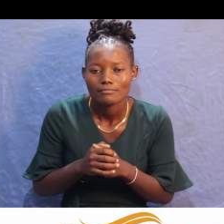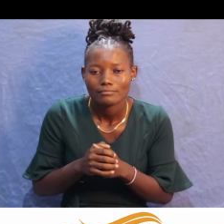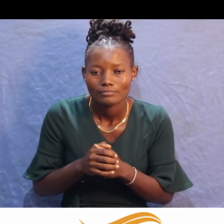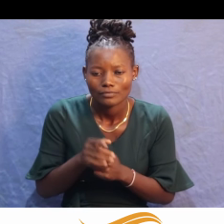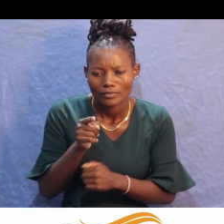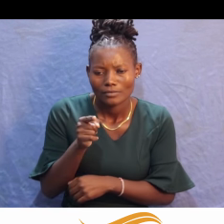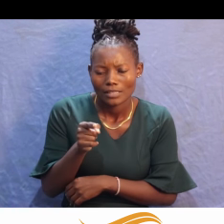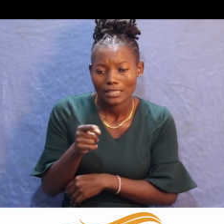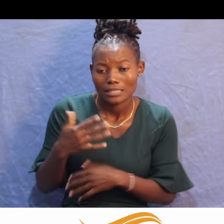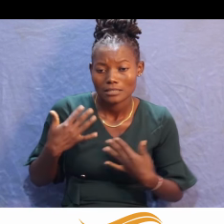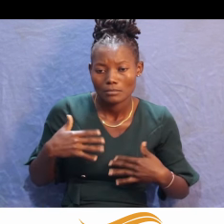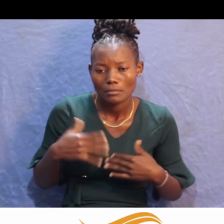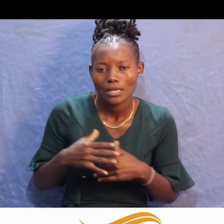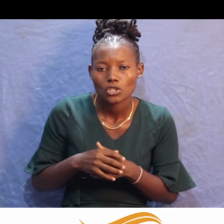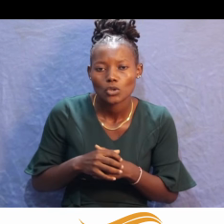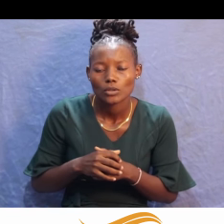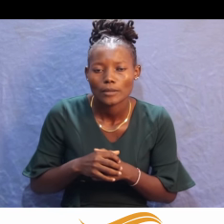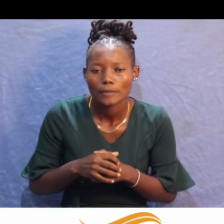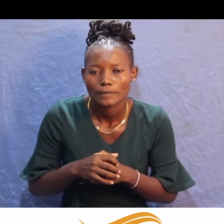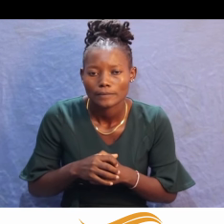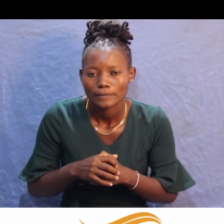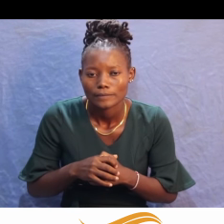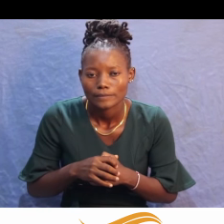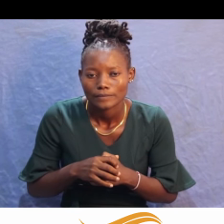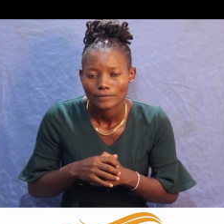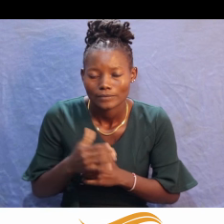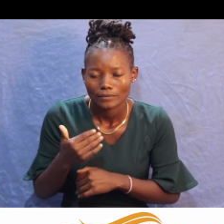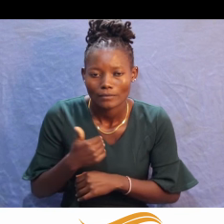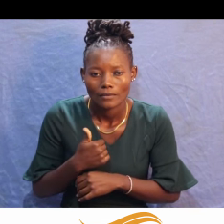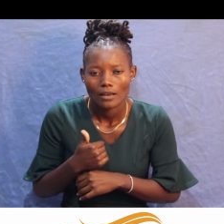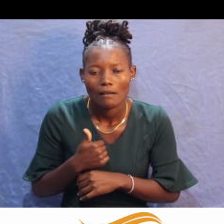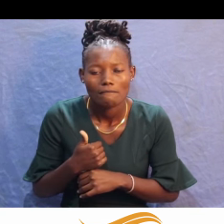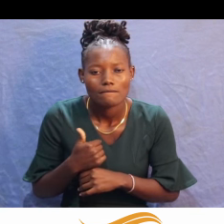This guy is obviously in dire straits.